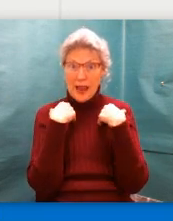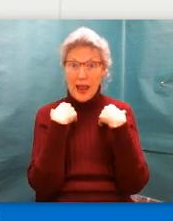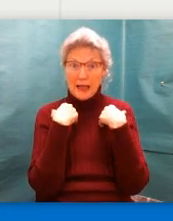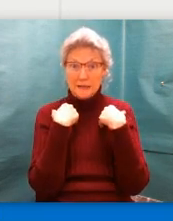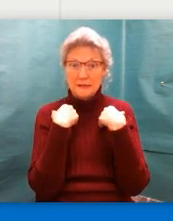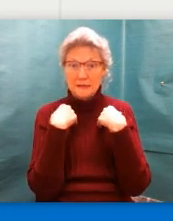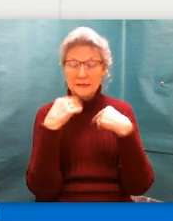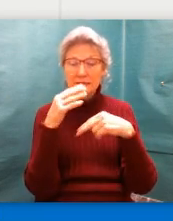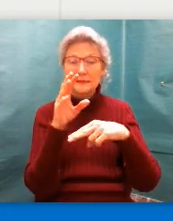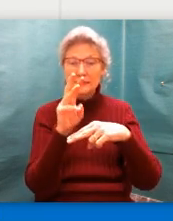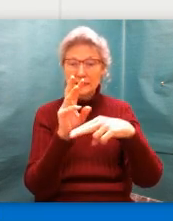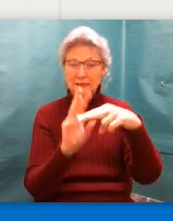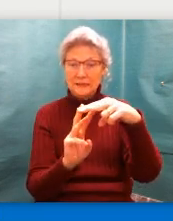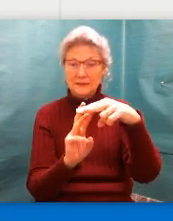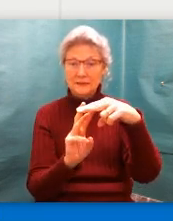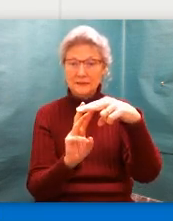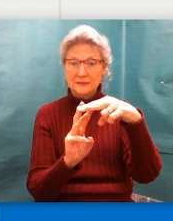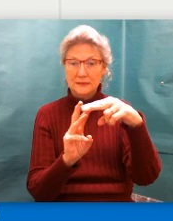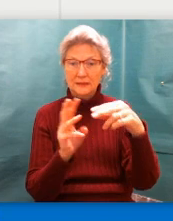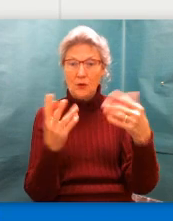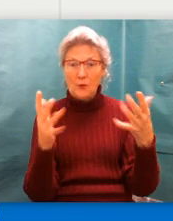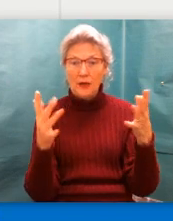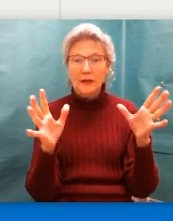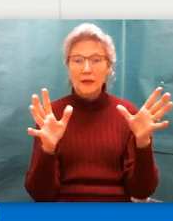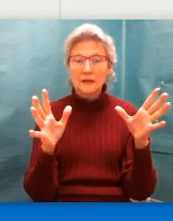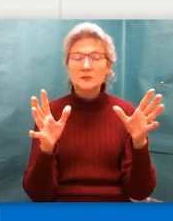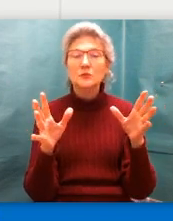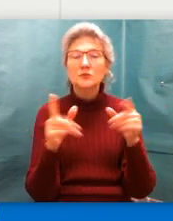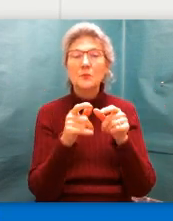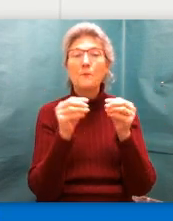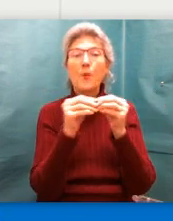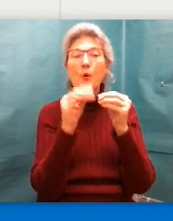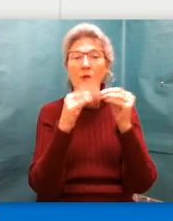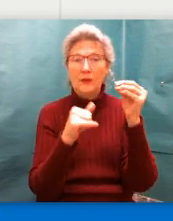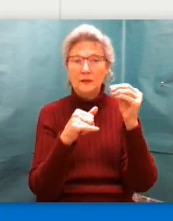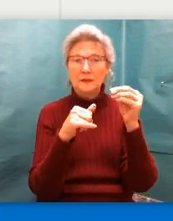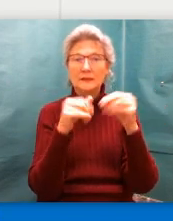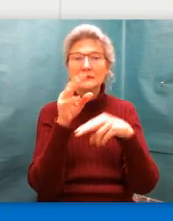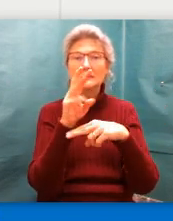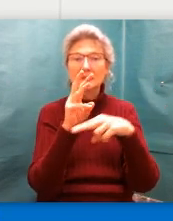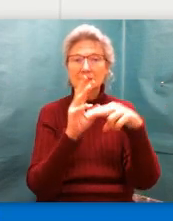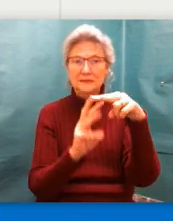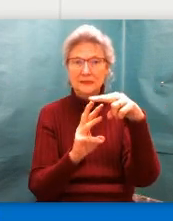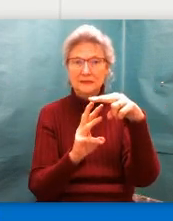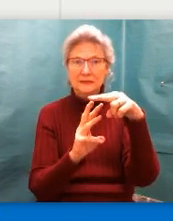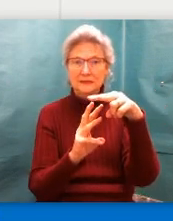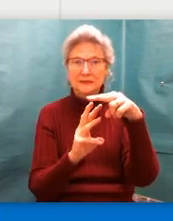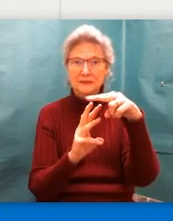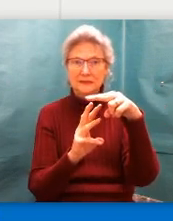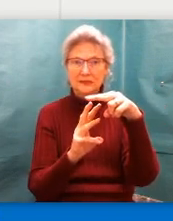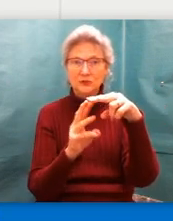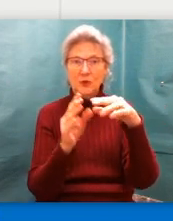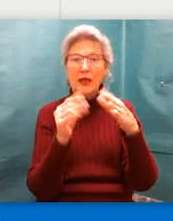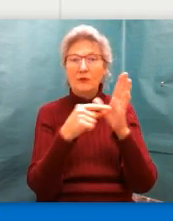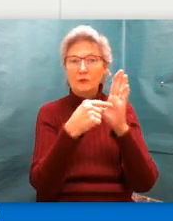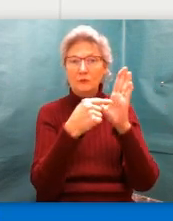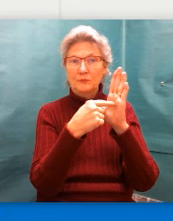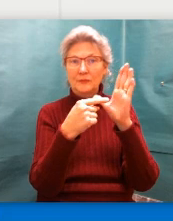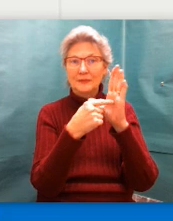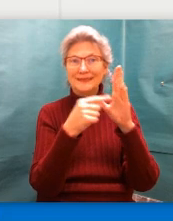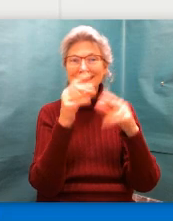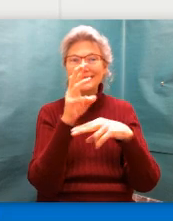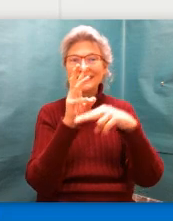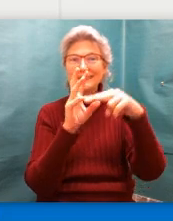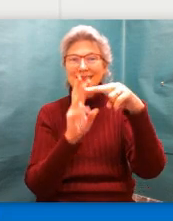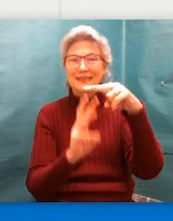already has 6 6 in there because it's greater than that. All right, so we have that represented here, but I